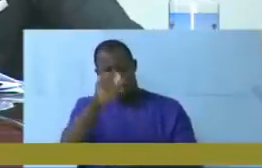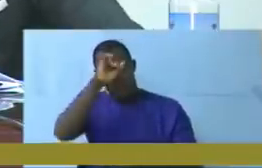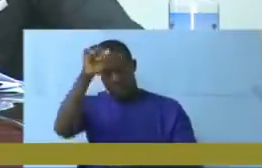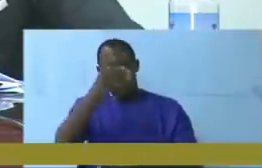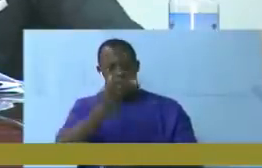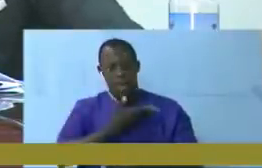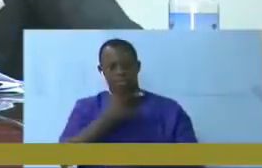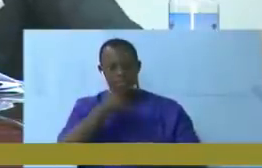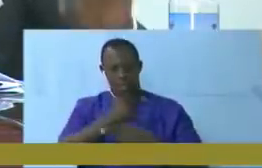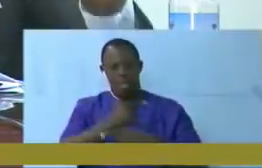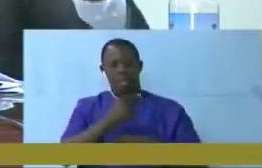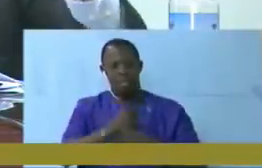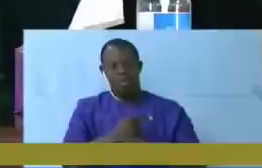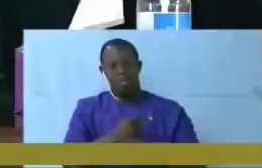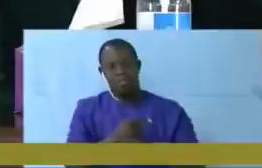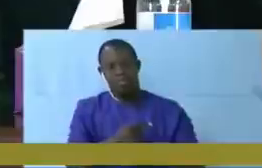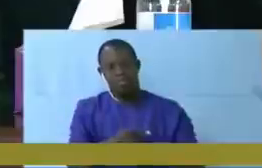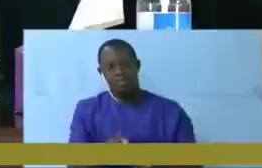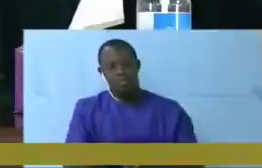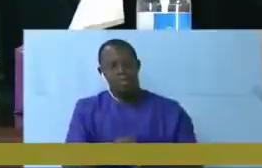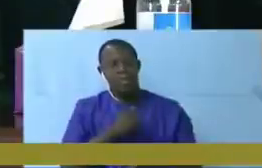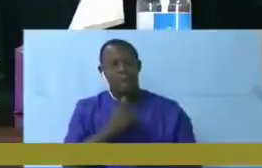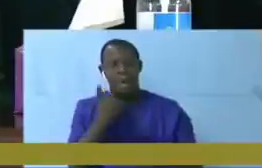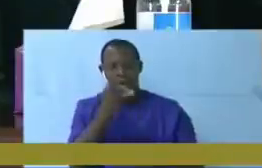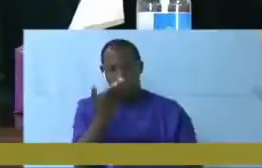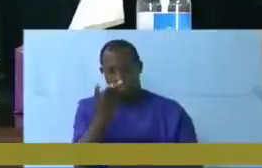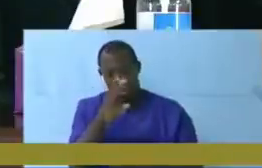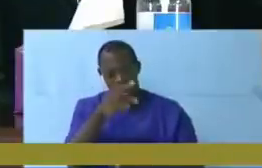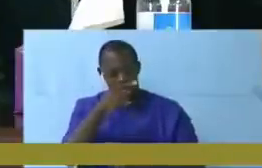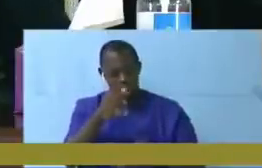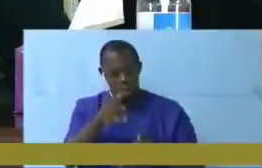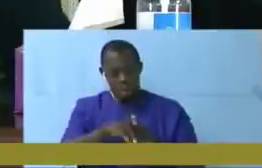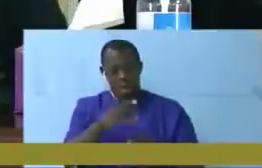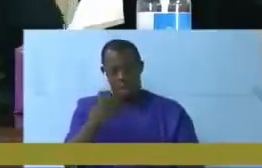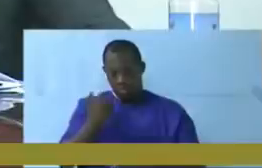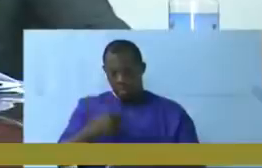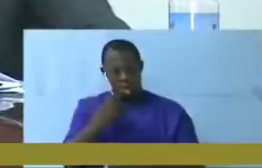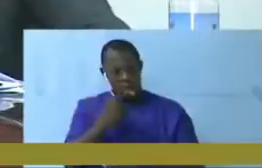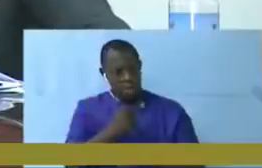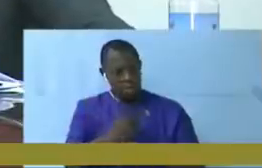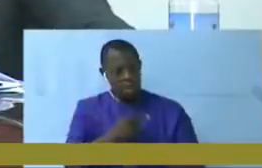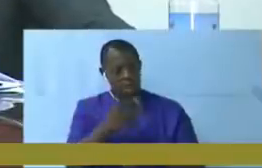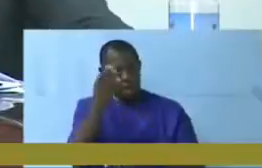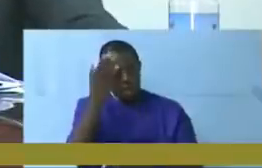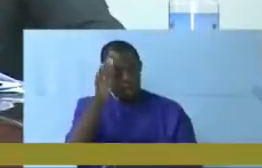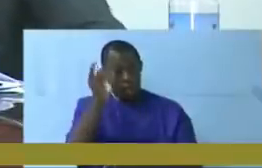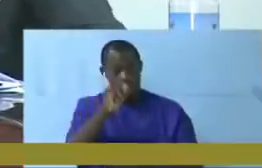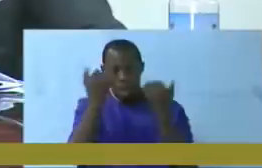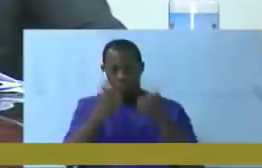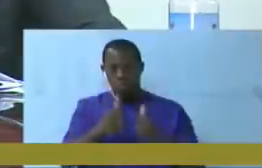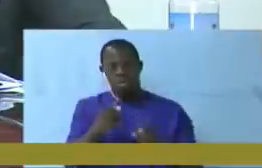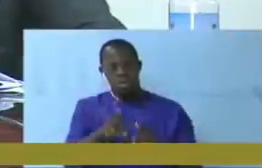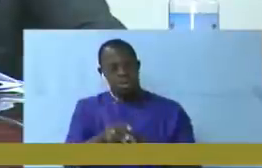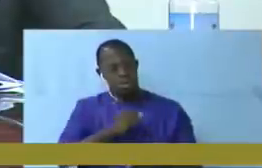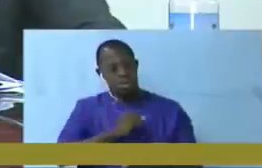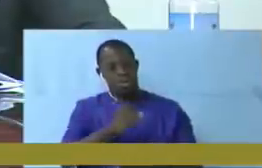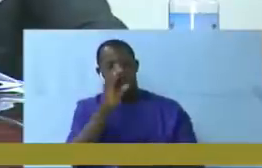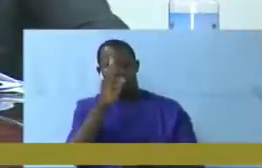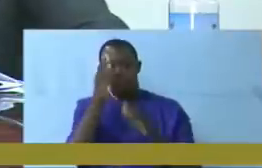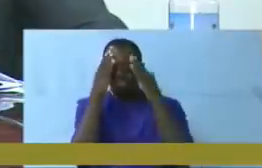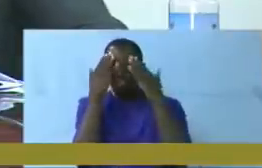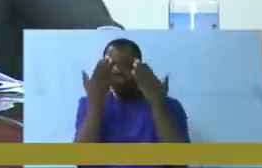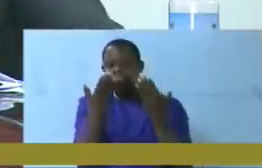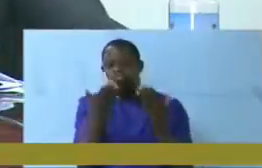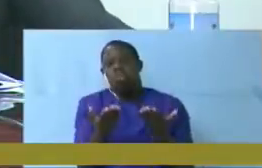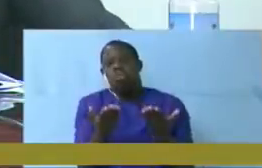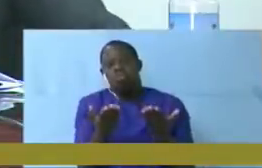not blindsided? I don't know. And that would be the subject of this inquiry. Thank you